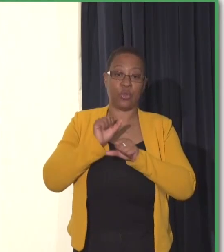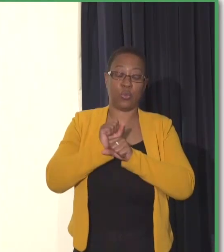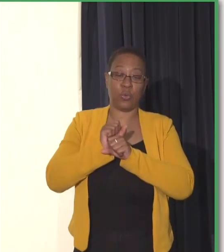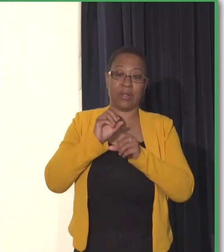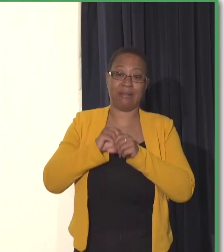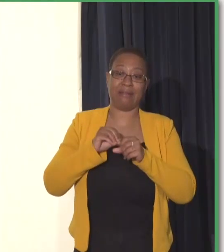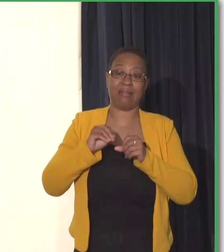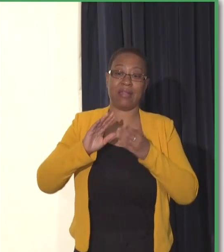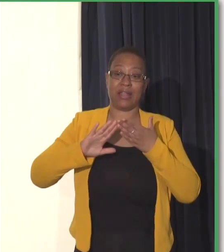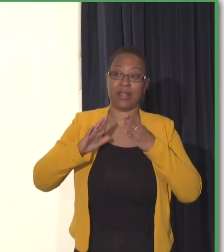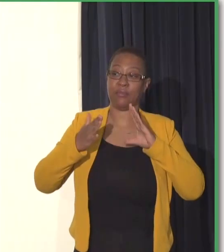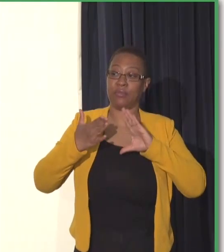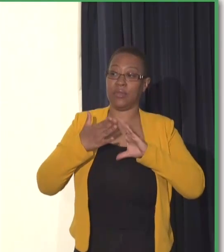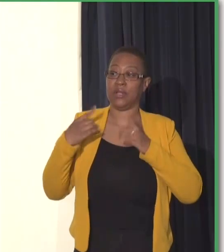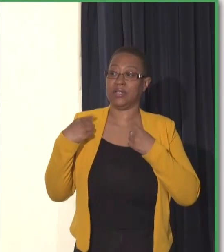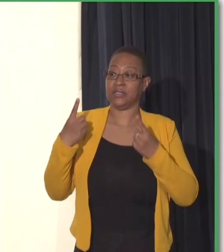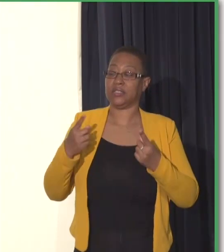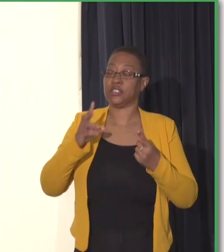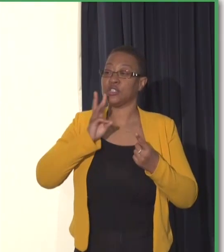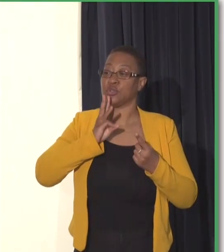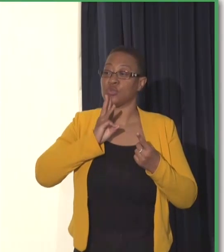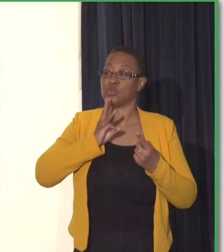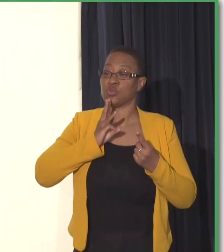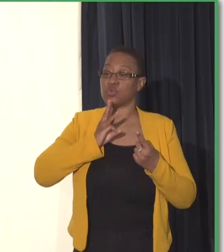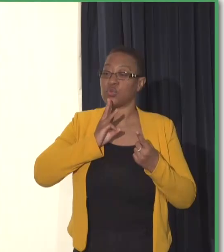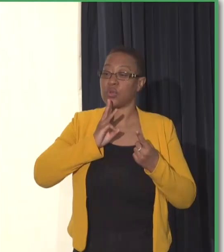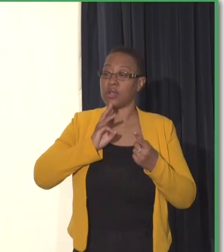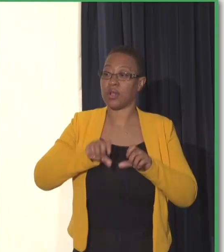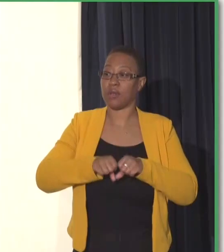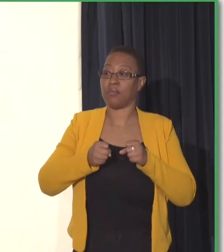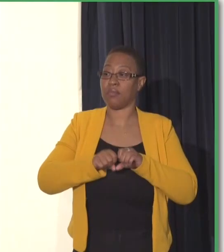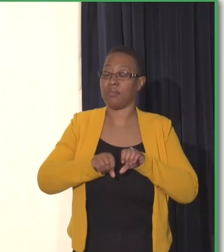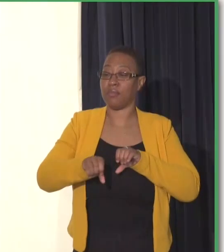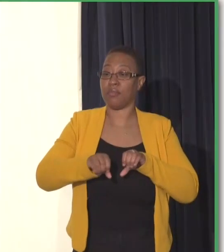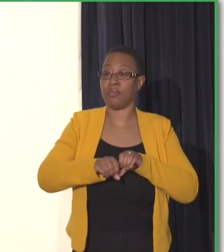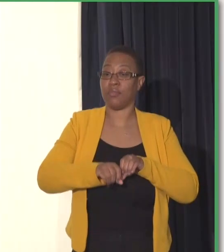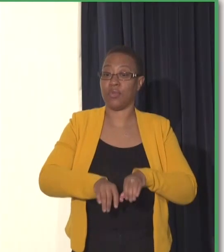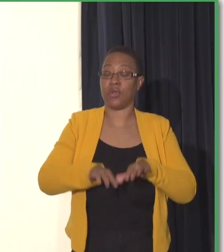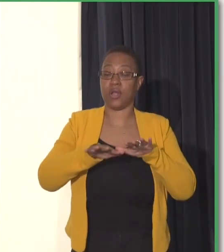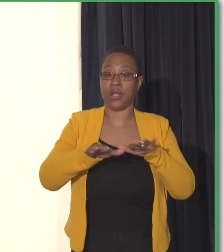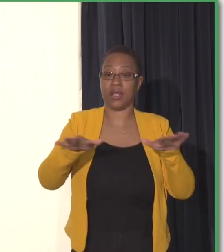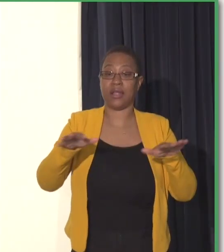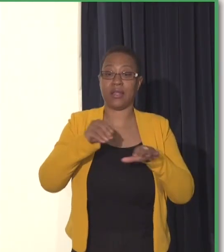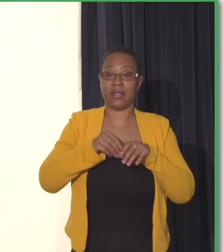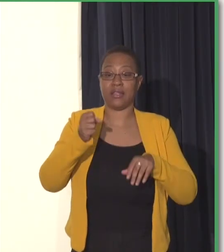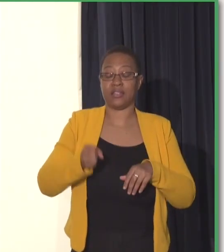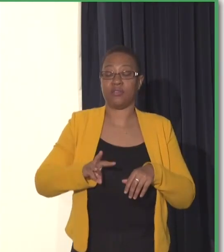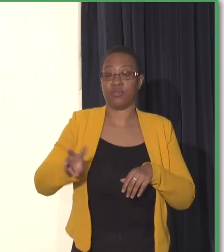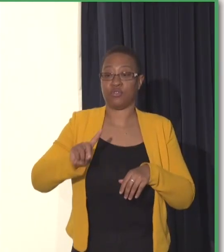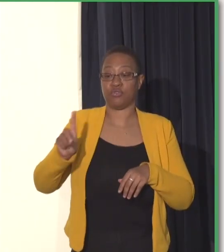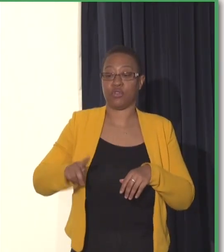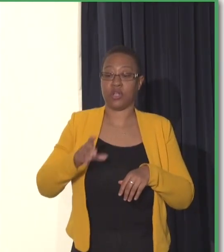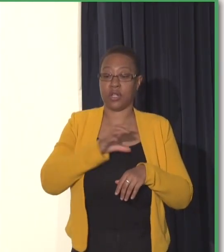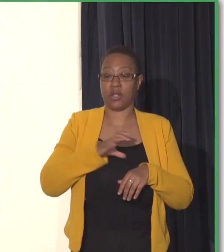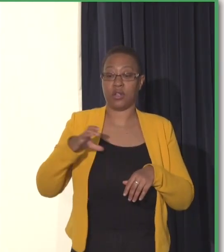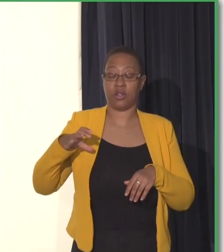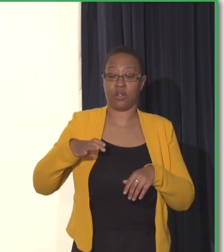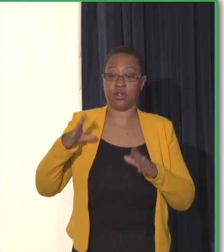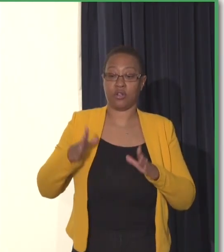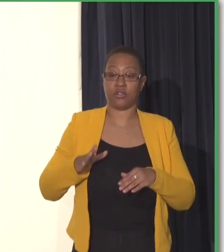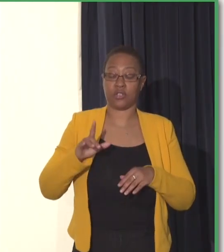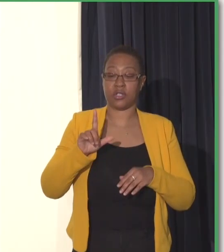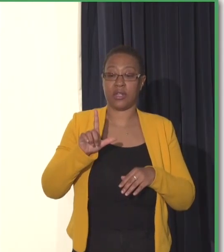community since this water main break in Southwest Detroit, and that is Commissioner Lisa